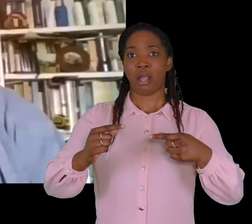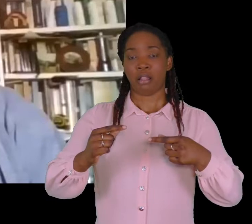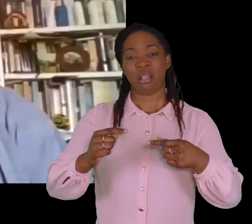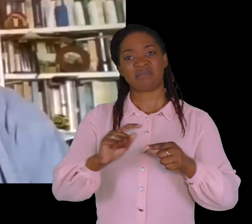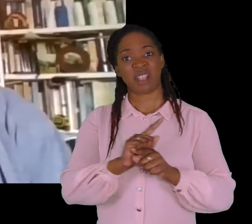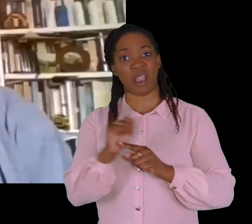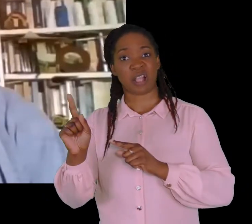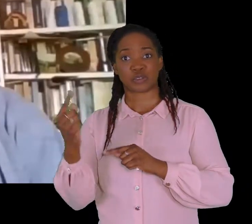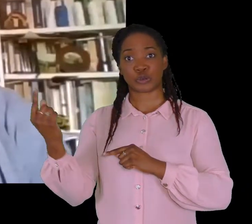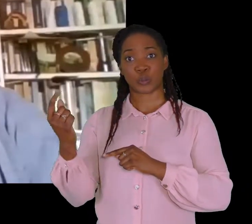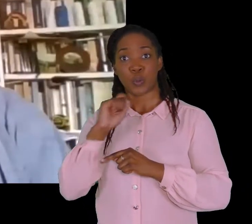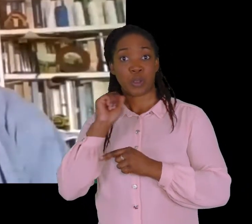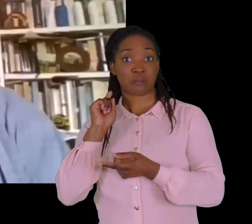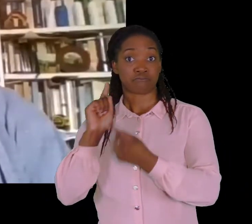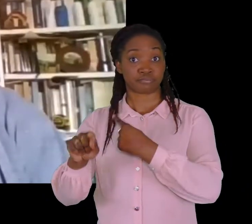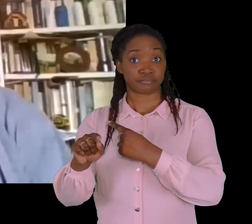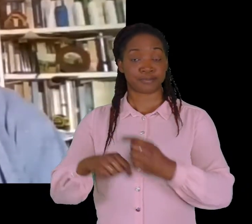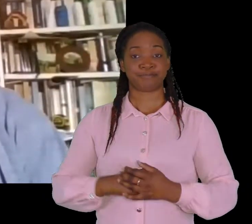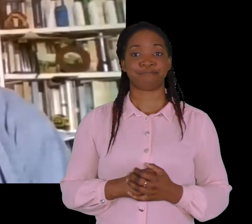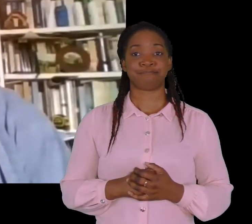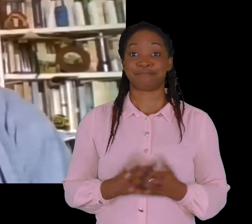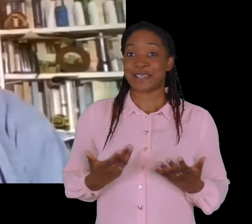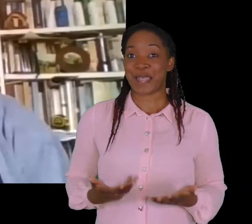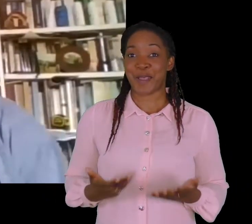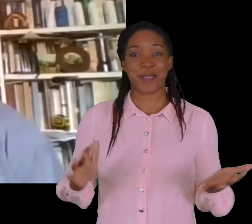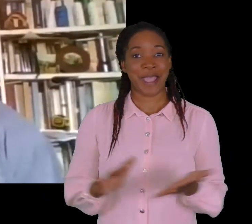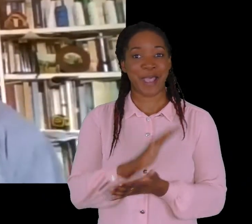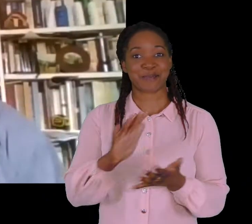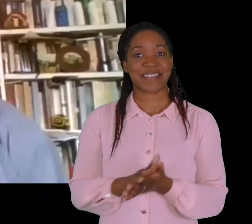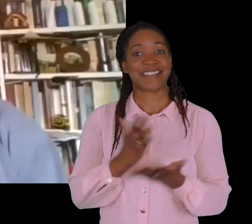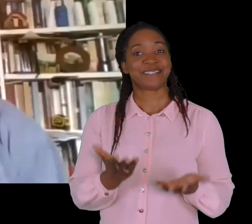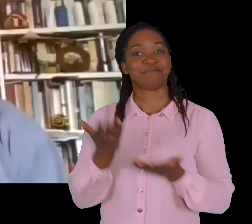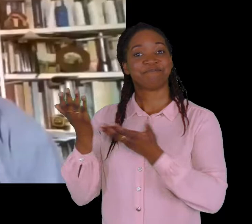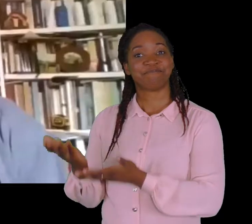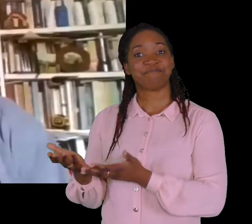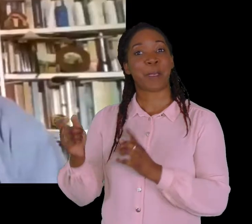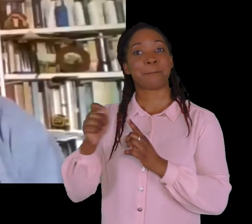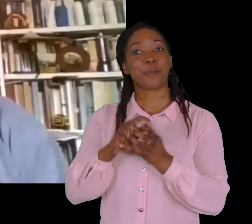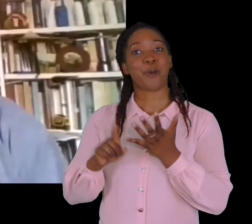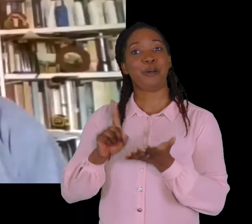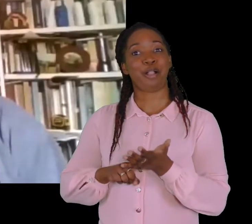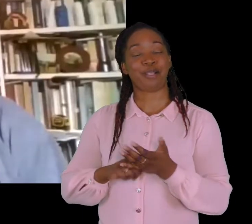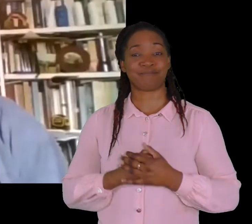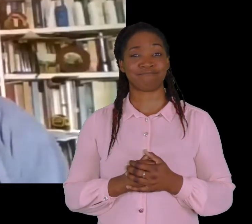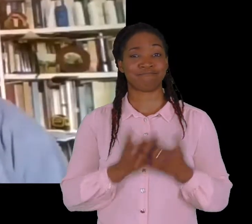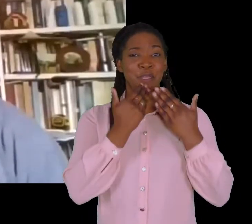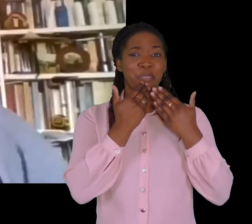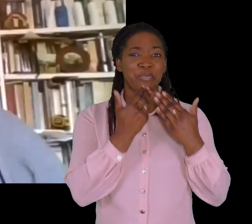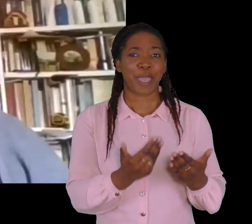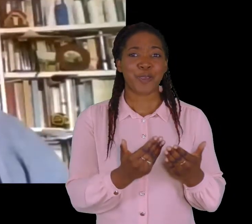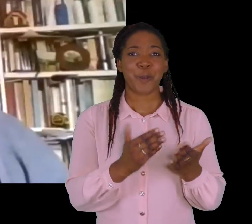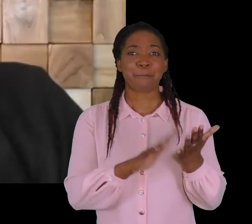and a representative will respond to you after the event. Right now though, I am delighted to hand over to